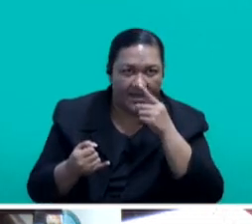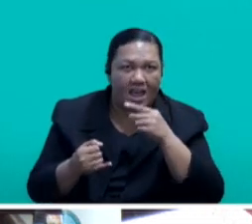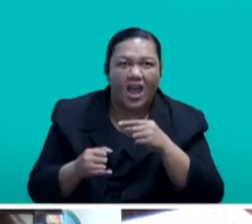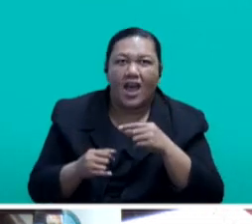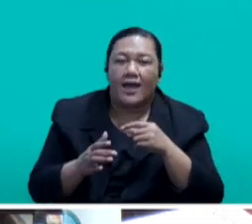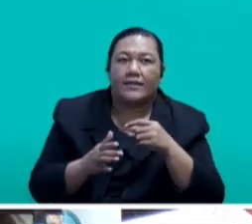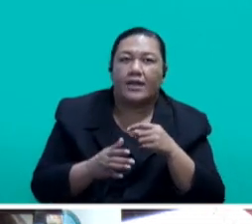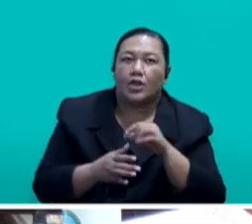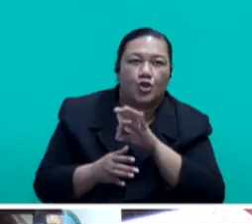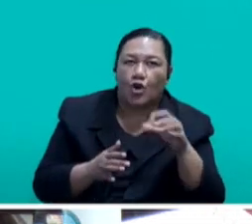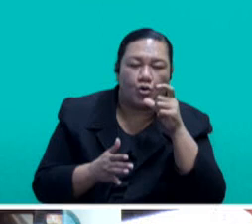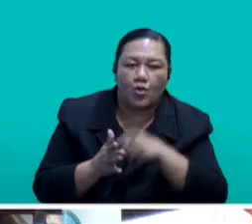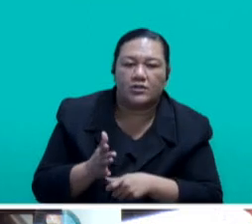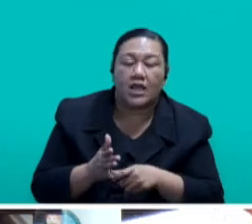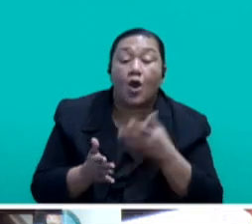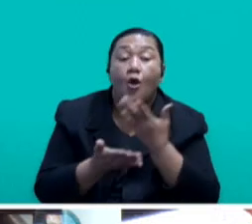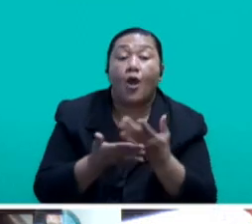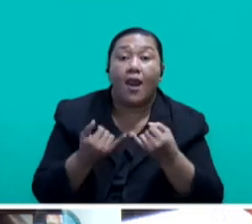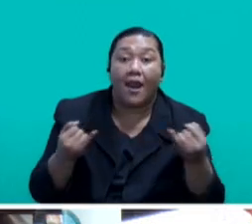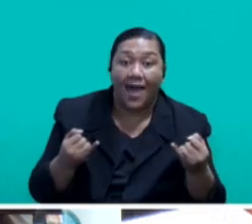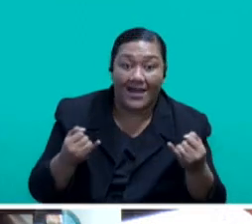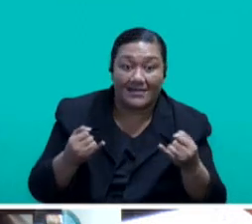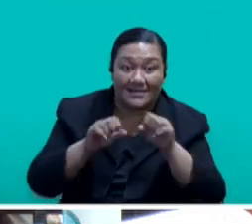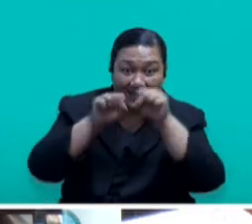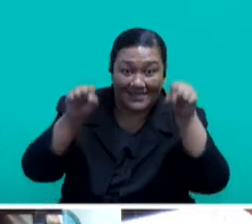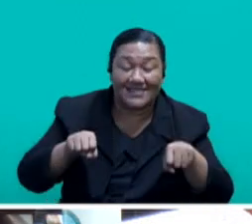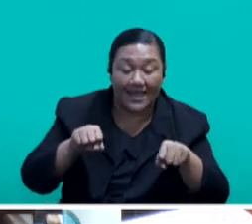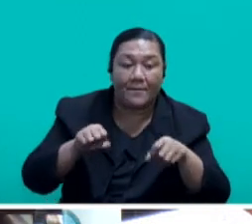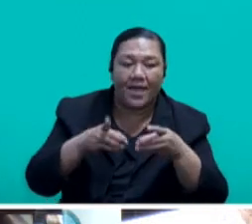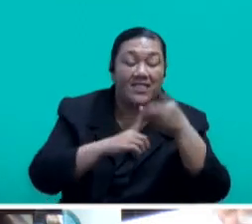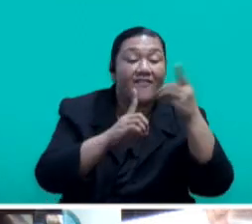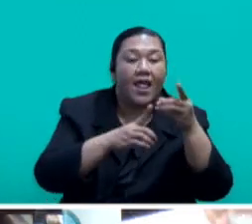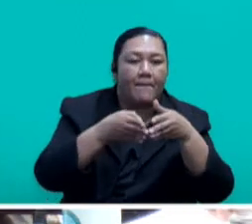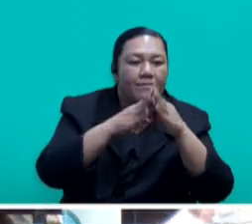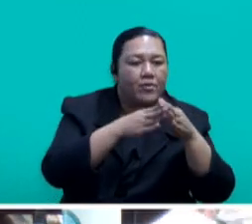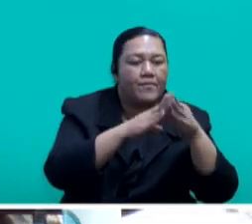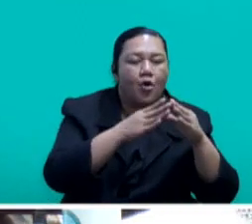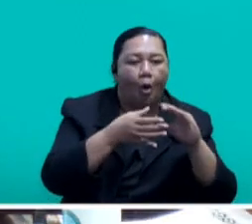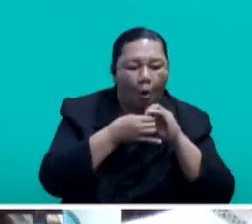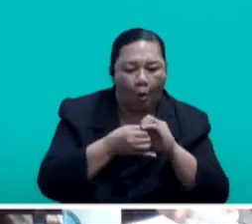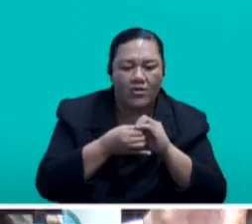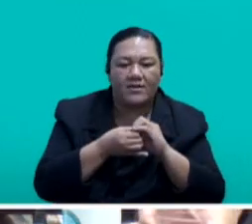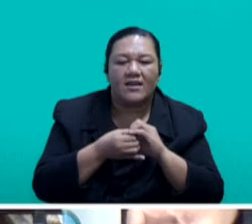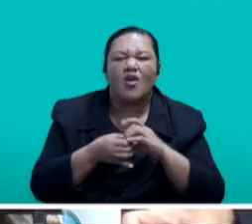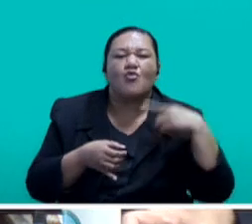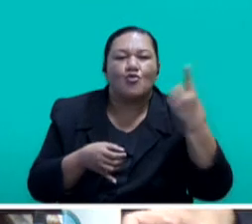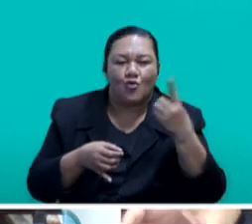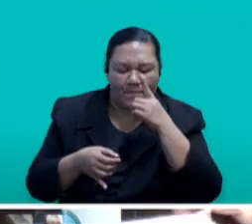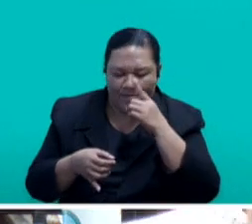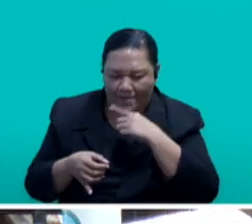This Ministry online portal systems are developed by our own very innovative